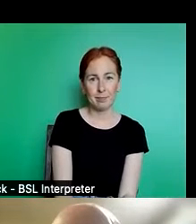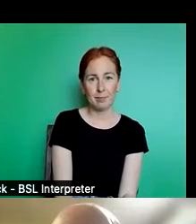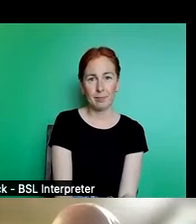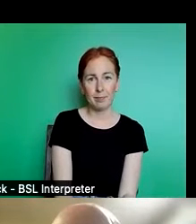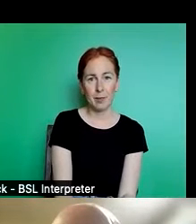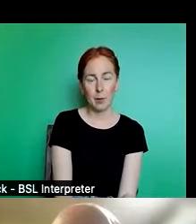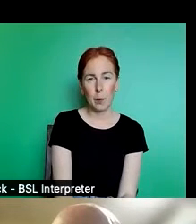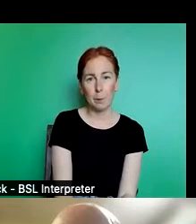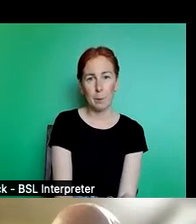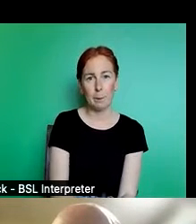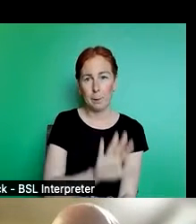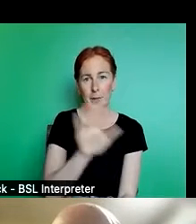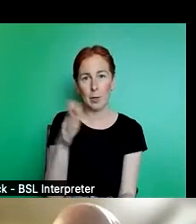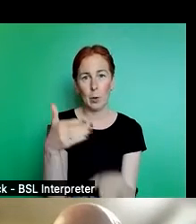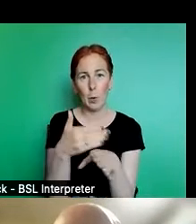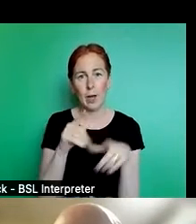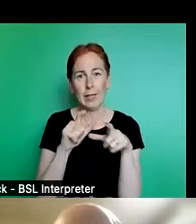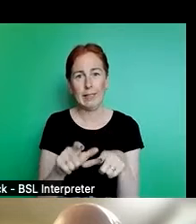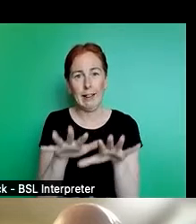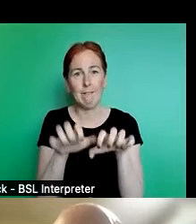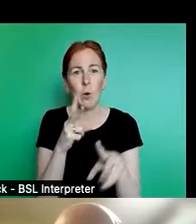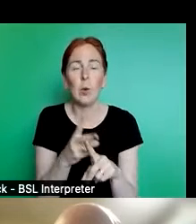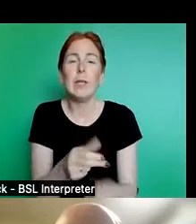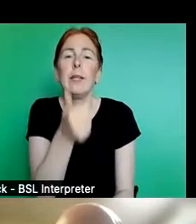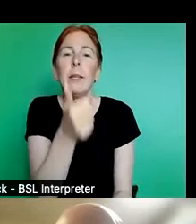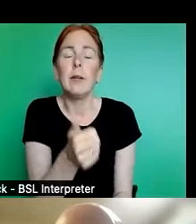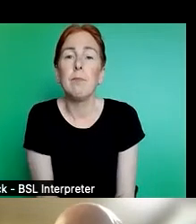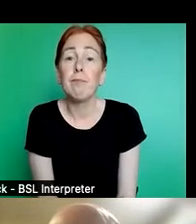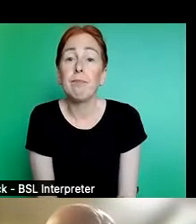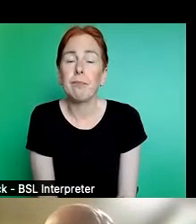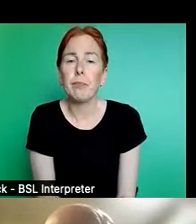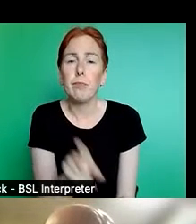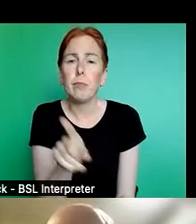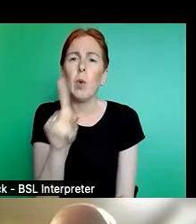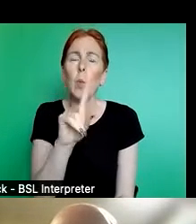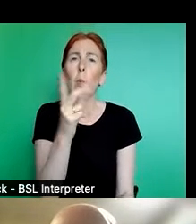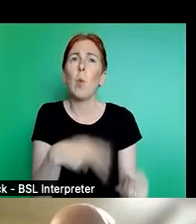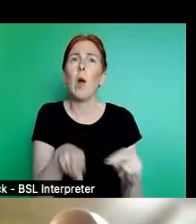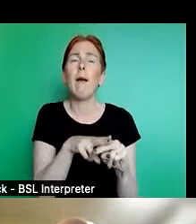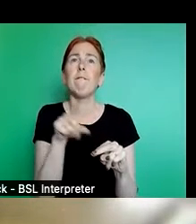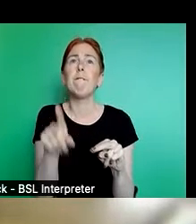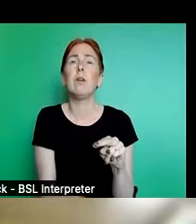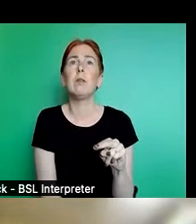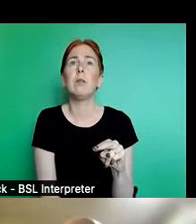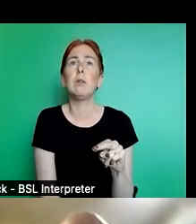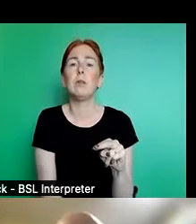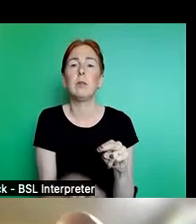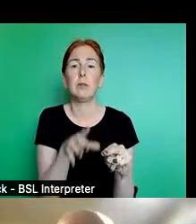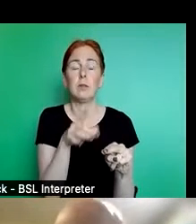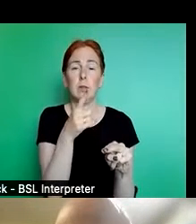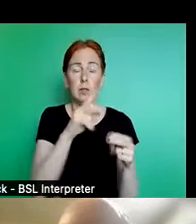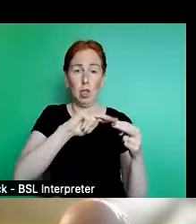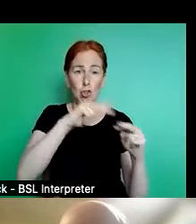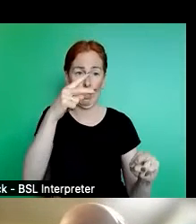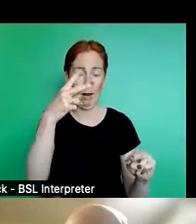has one known Usher mutation, but perhaps another from the other parent that isn't yet known, does that affect